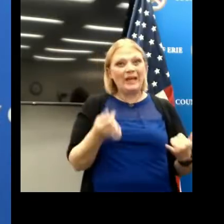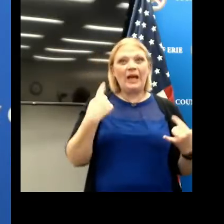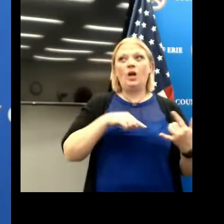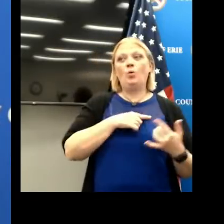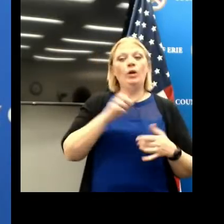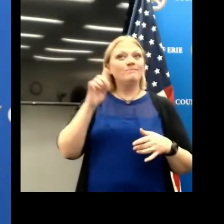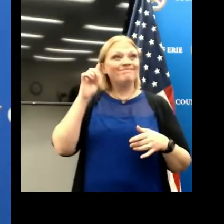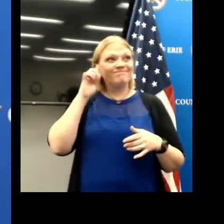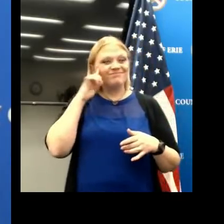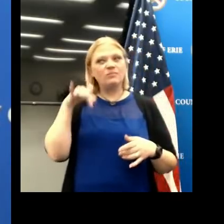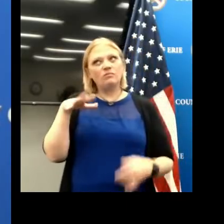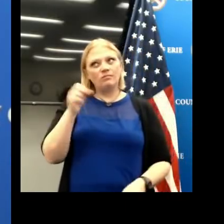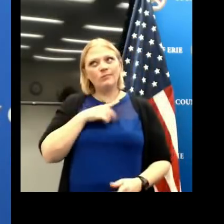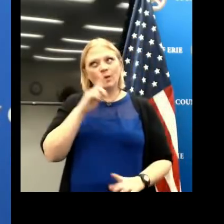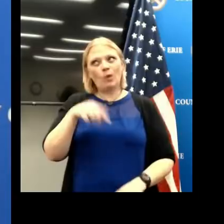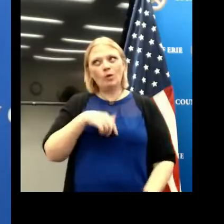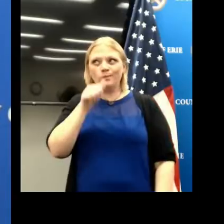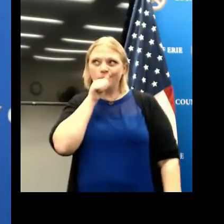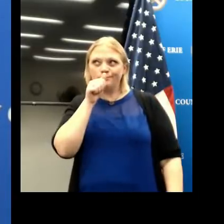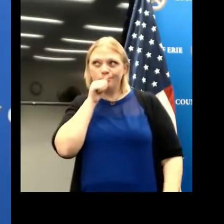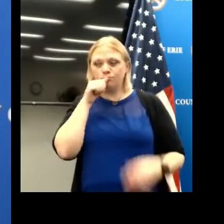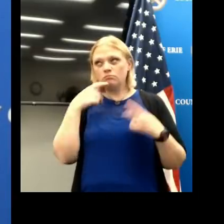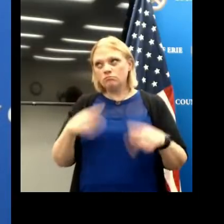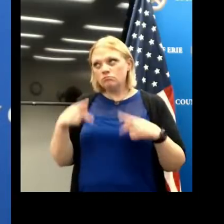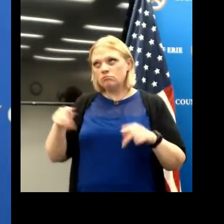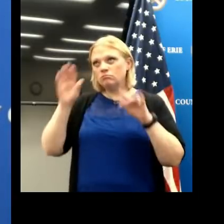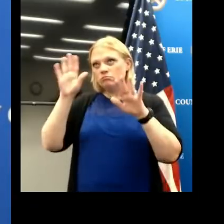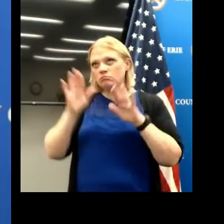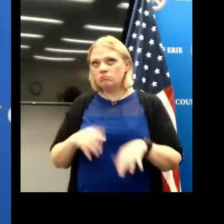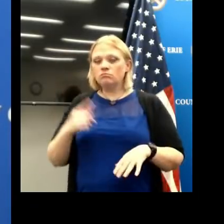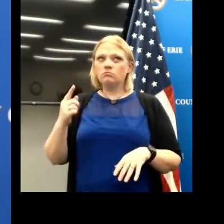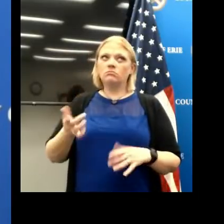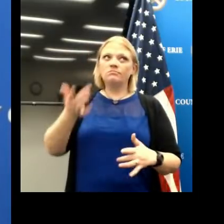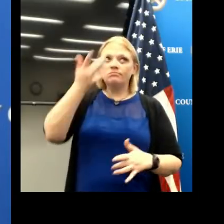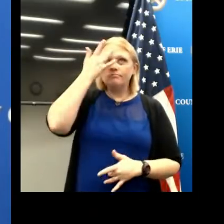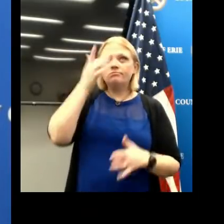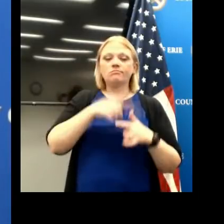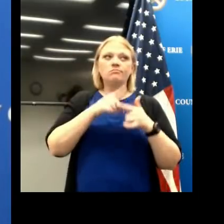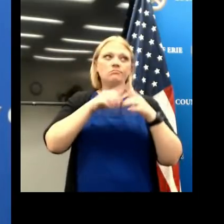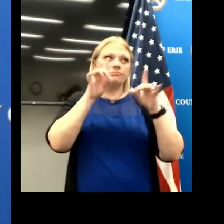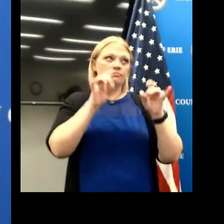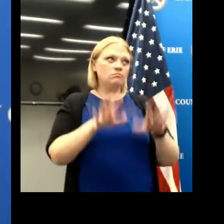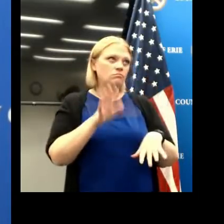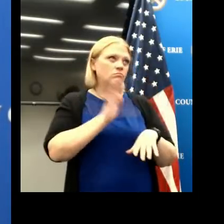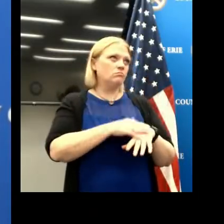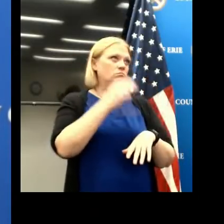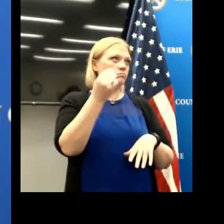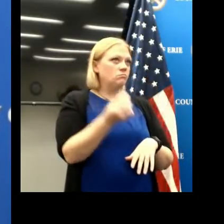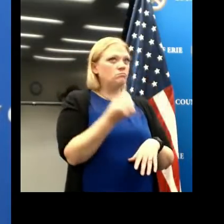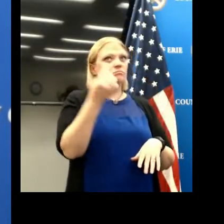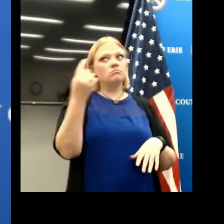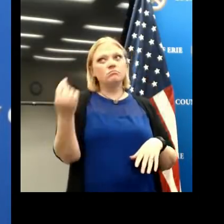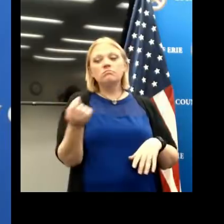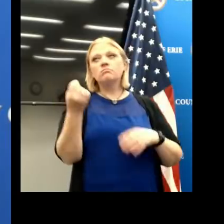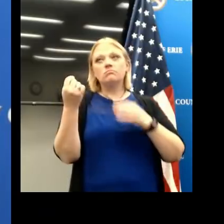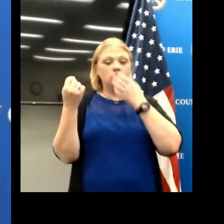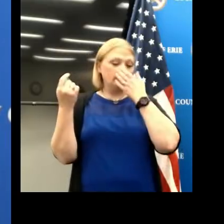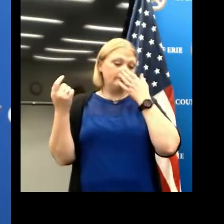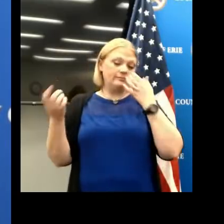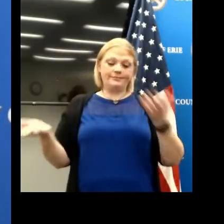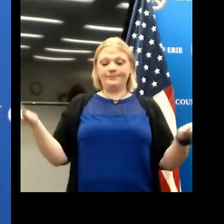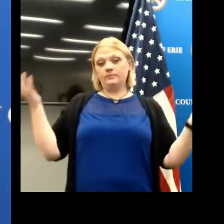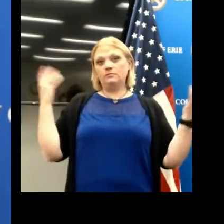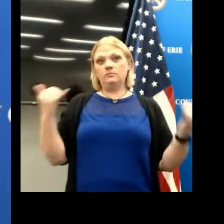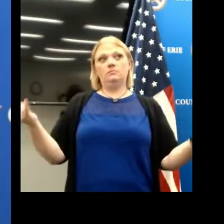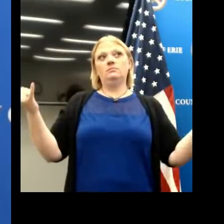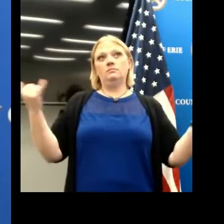who I was at a private party this past Sunday, and I got sick. I got tested on Monday or Tuesday, and now I